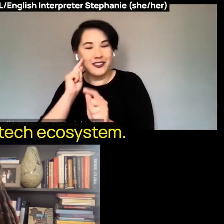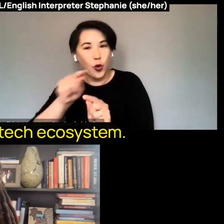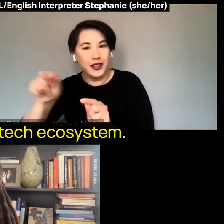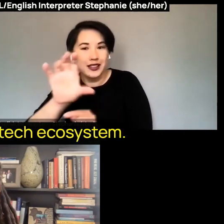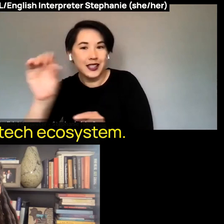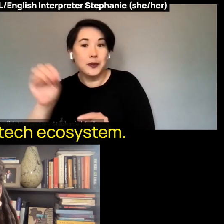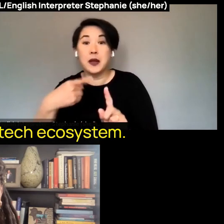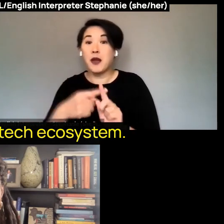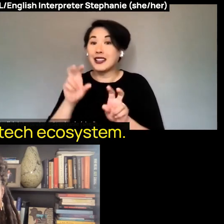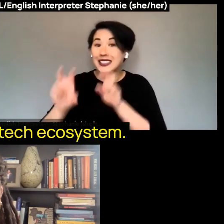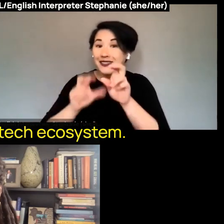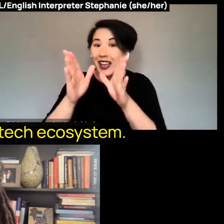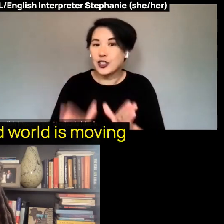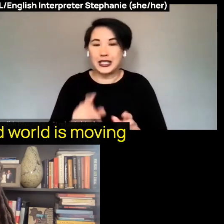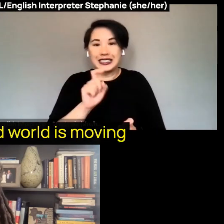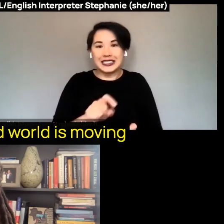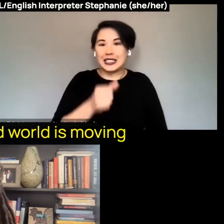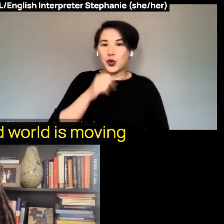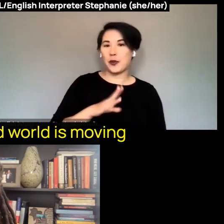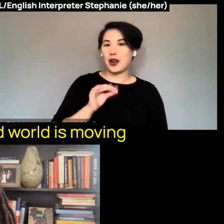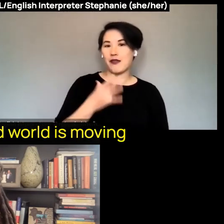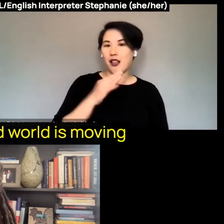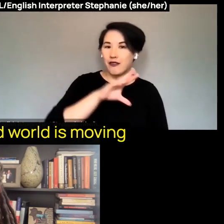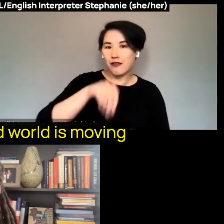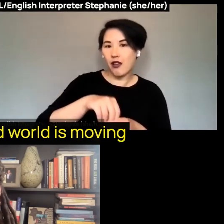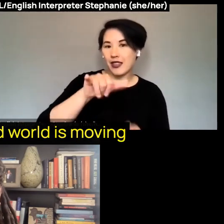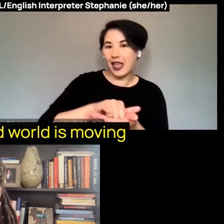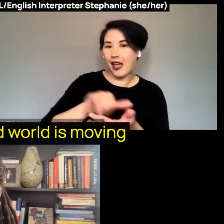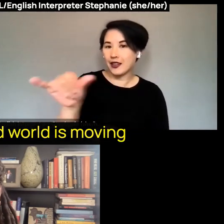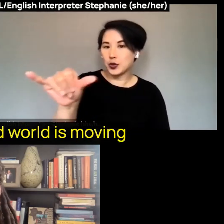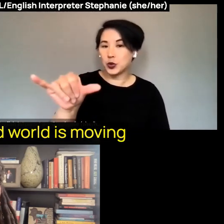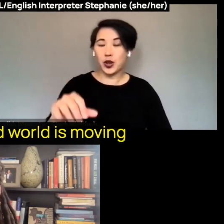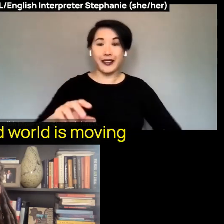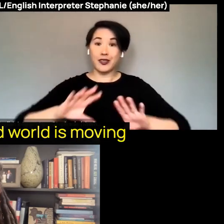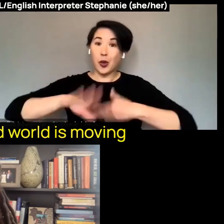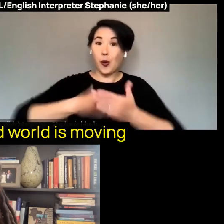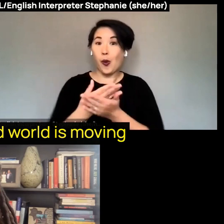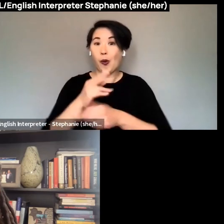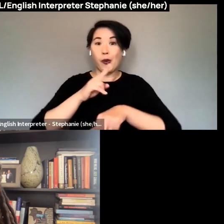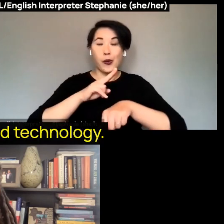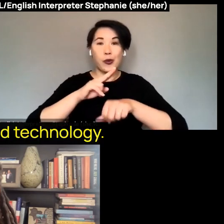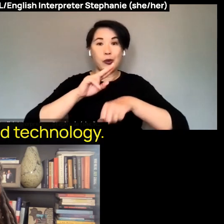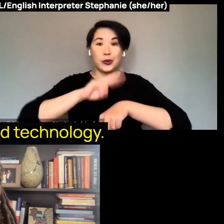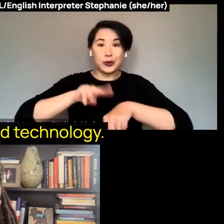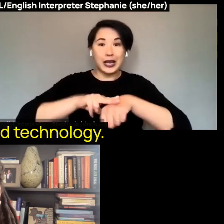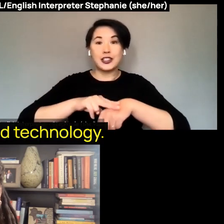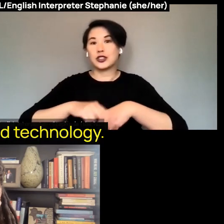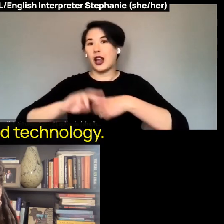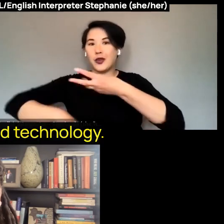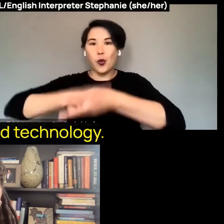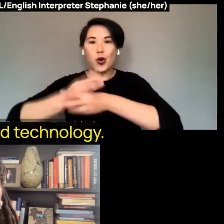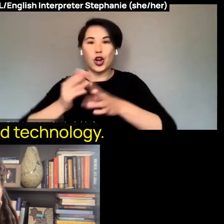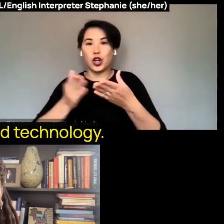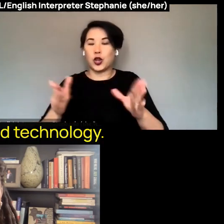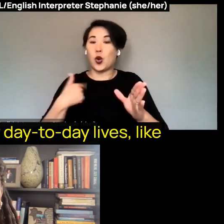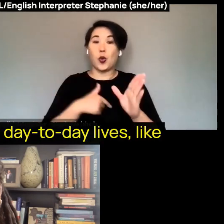there's a whole tech ecosystem. The entire nation and world is moving very quickly